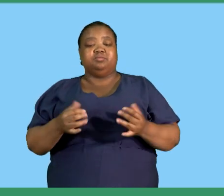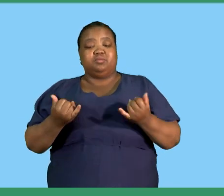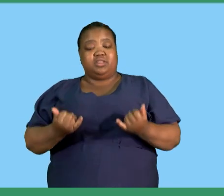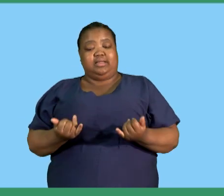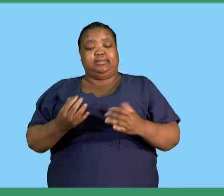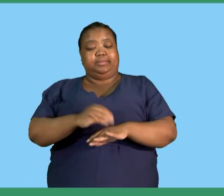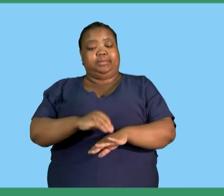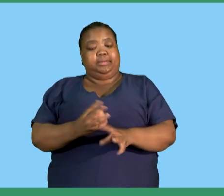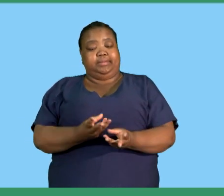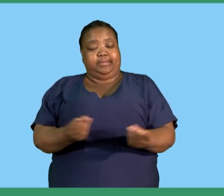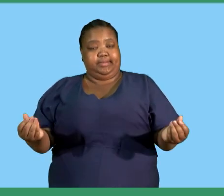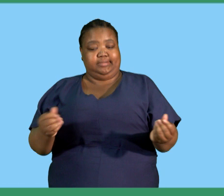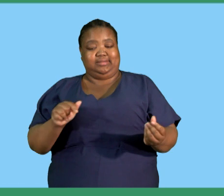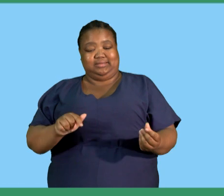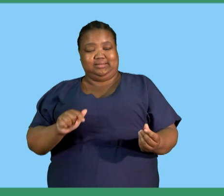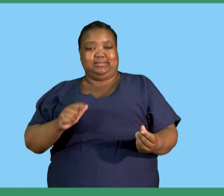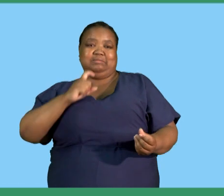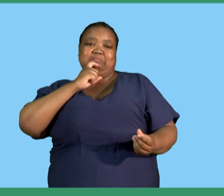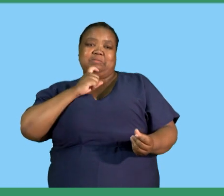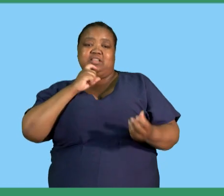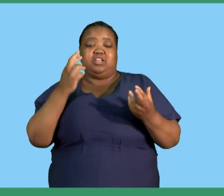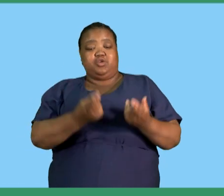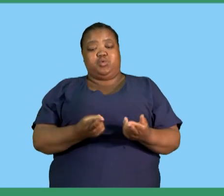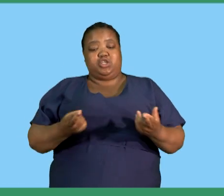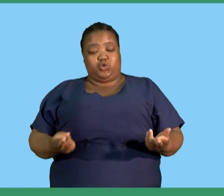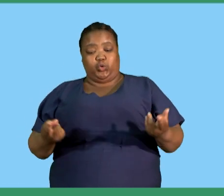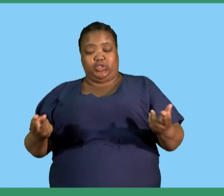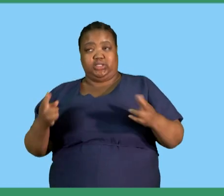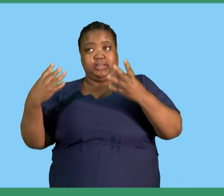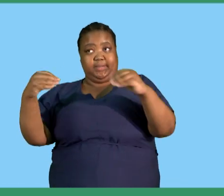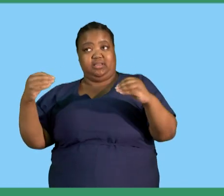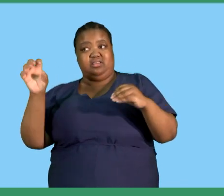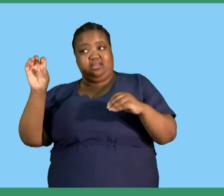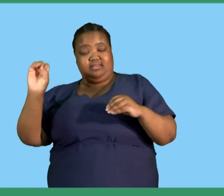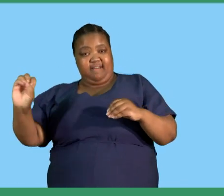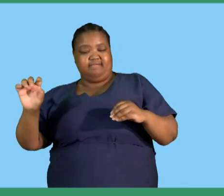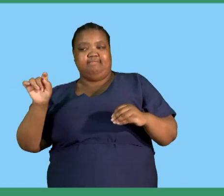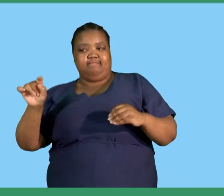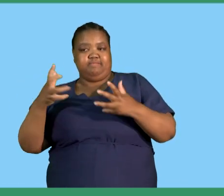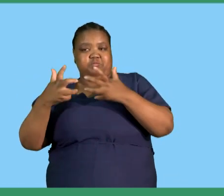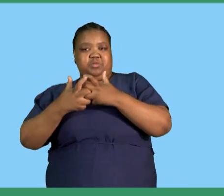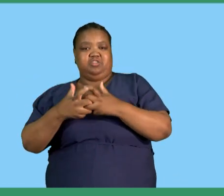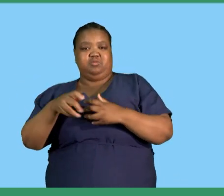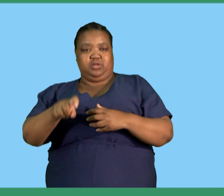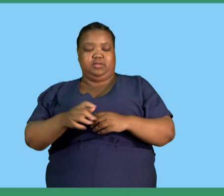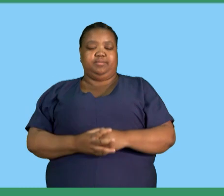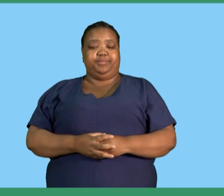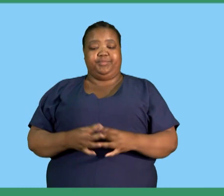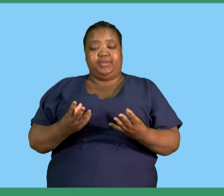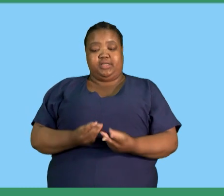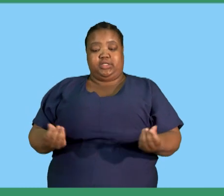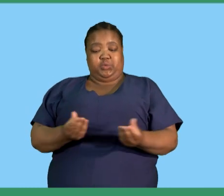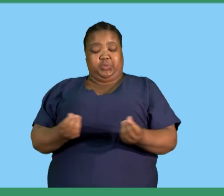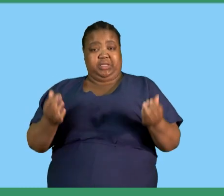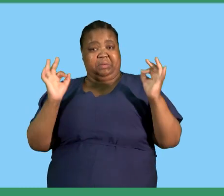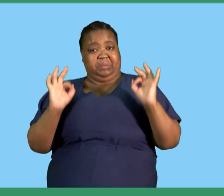solution. The best solution should match the size and resources of the business. So you have to be practical about this. If